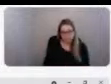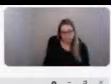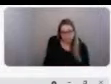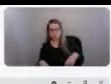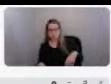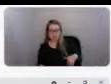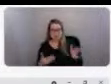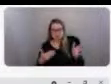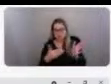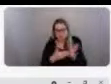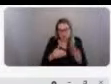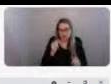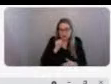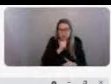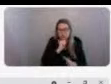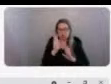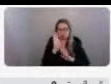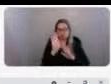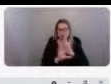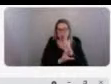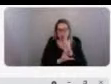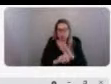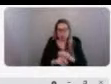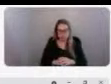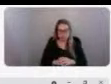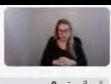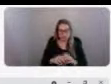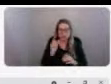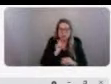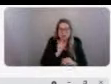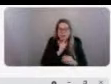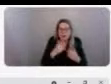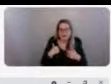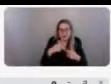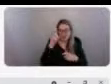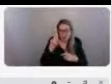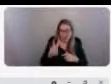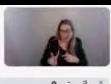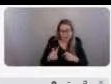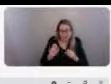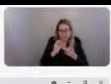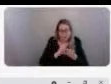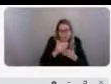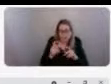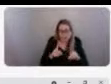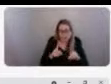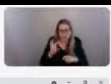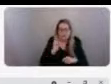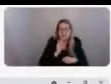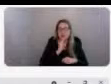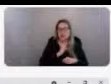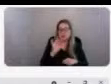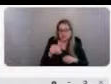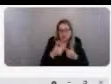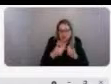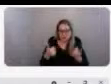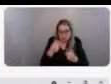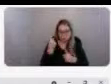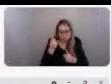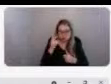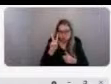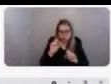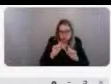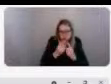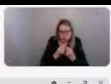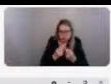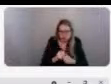goes against the arizona constitution gilbert has about half of the population of mesa yet mesa is divided into only two districts